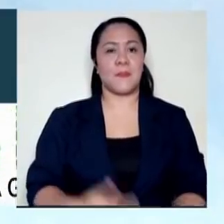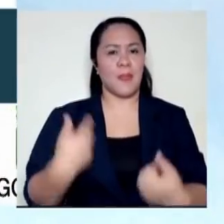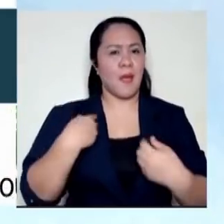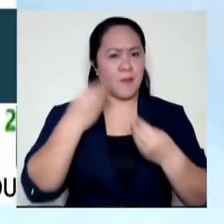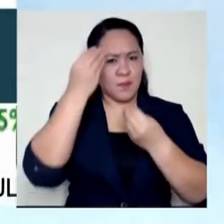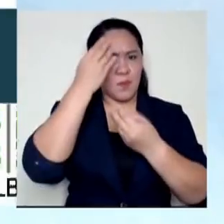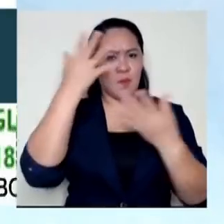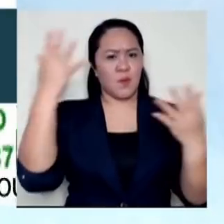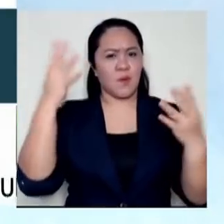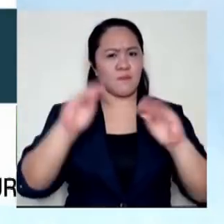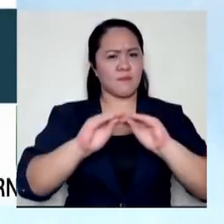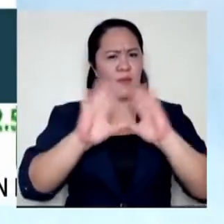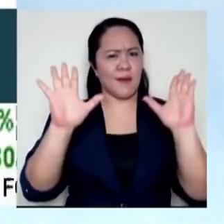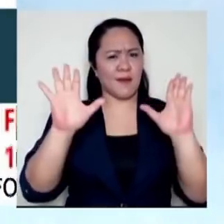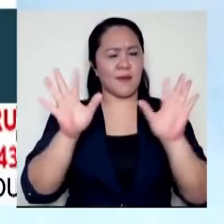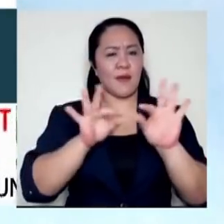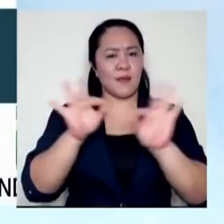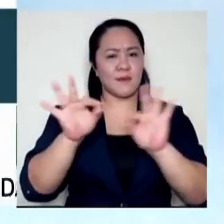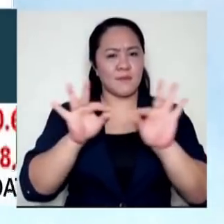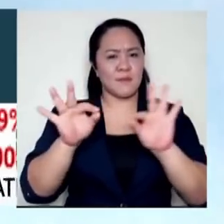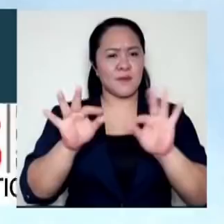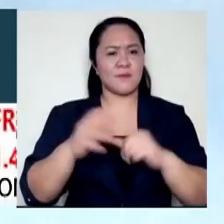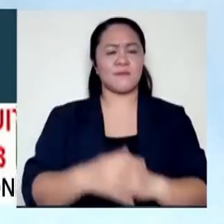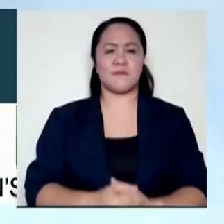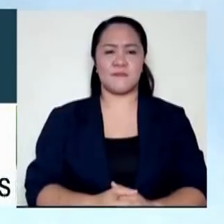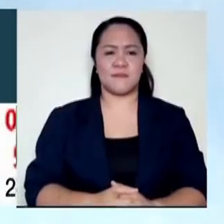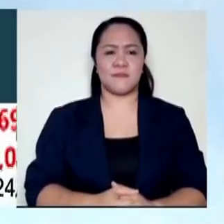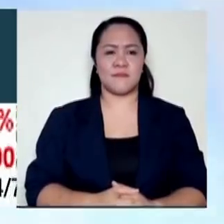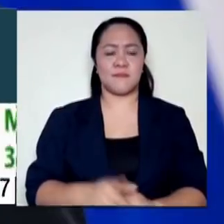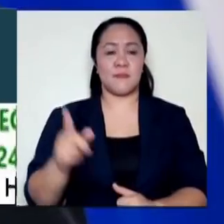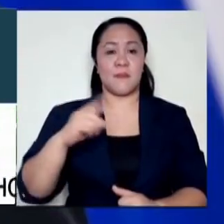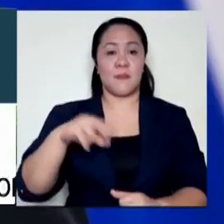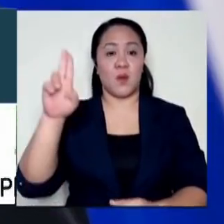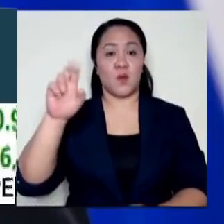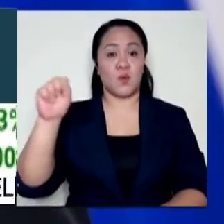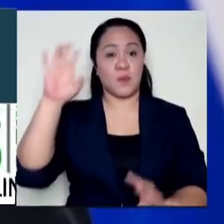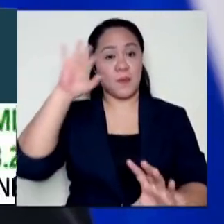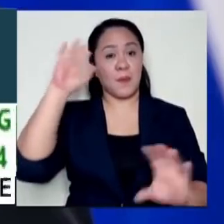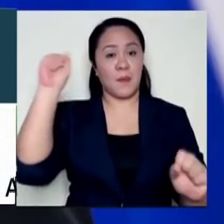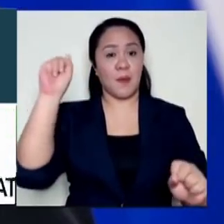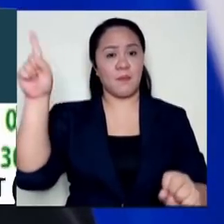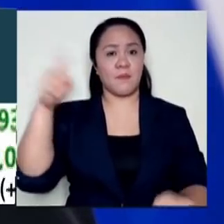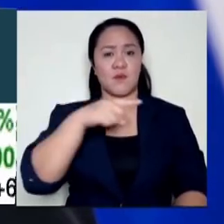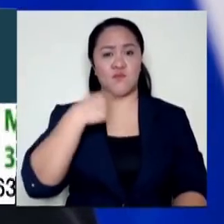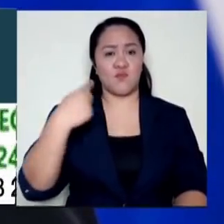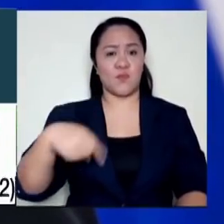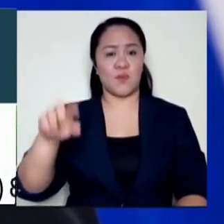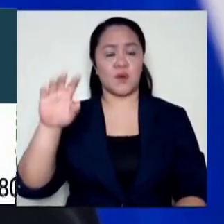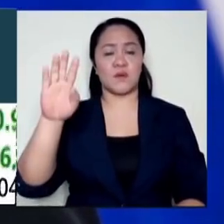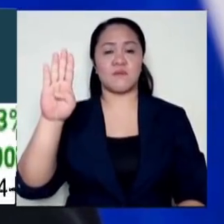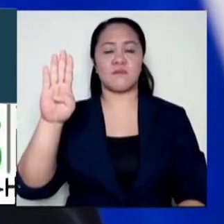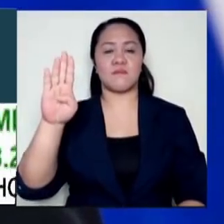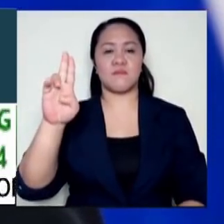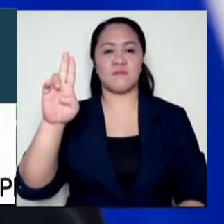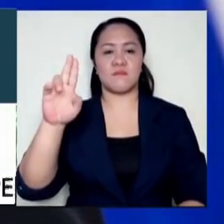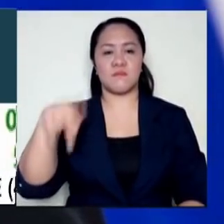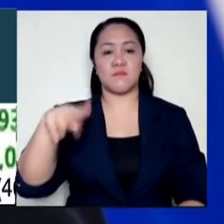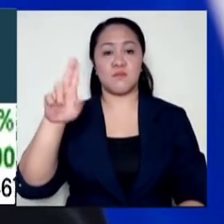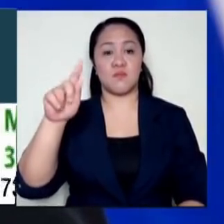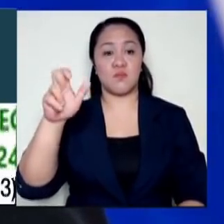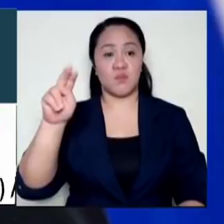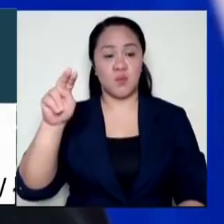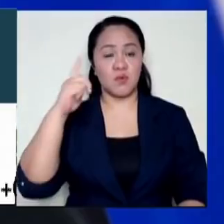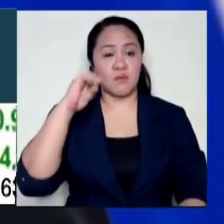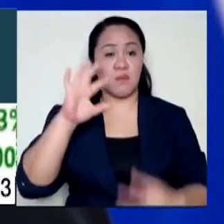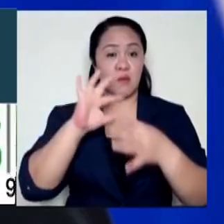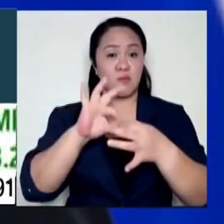right. It's a low point. U.S. President Joe Biden on Sunday said that Russian leader Vladimir Putin was right to say that relations between the